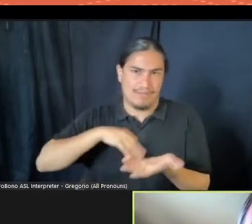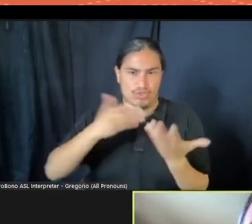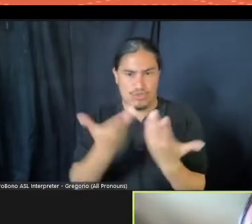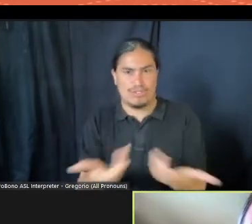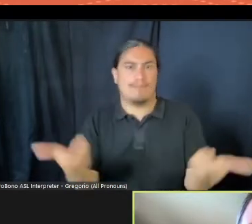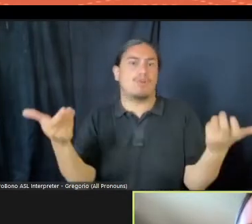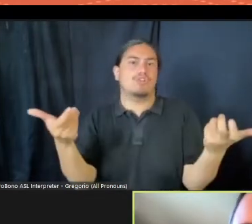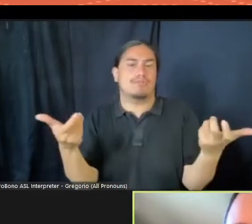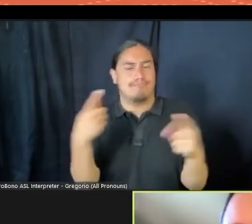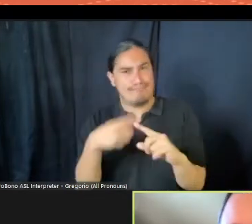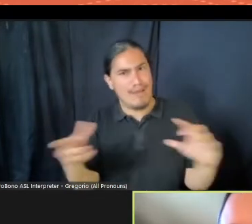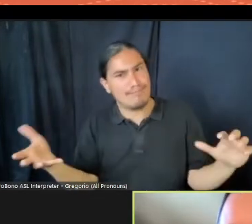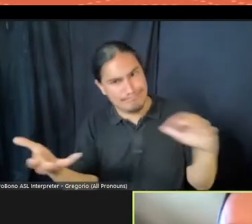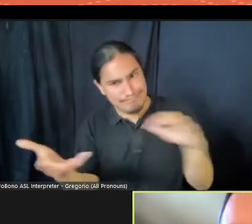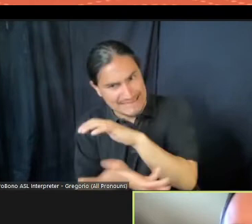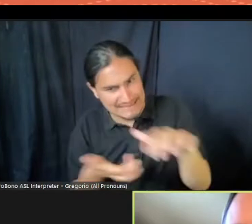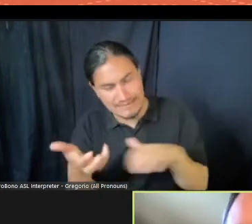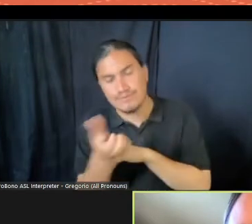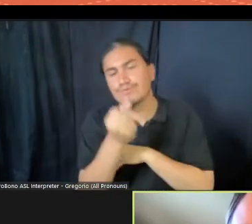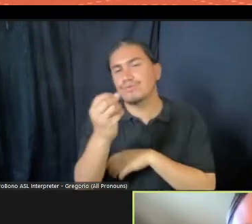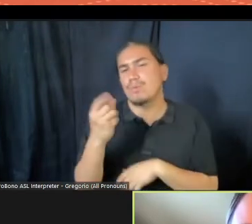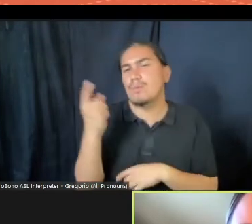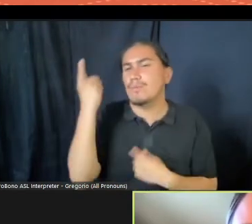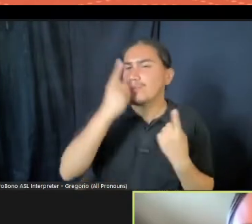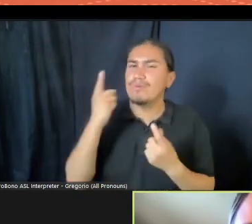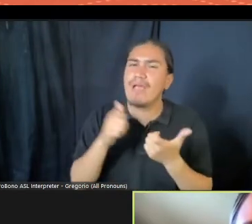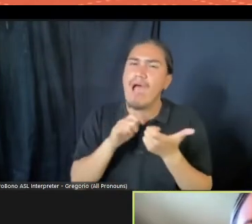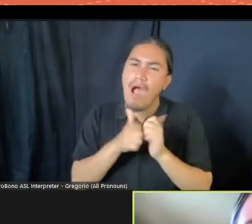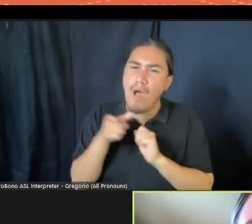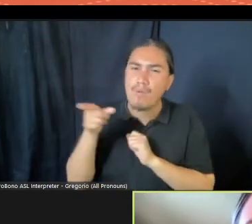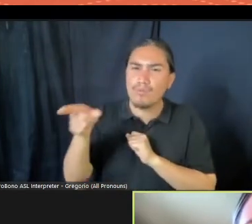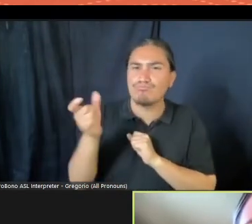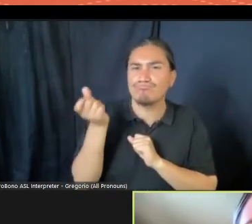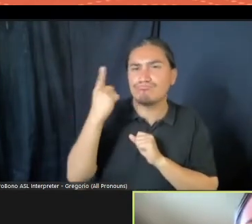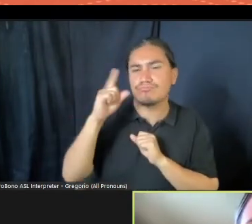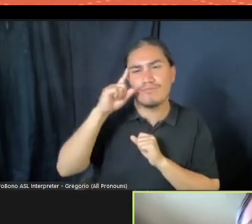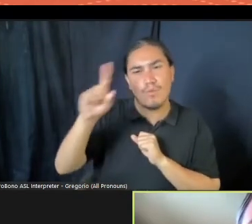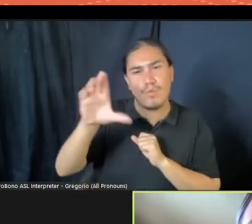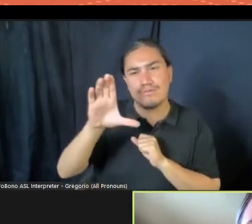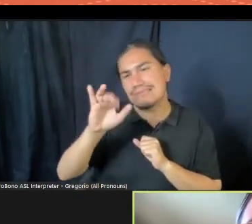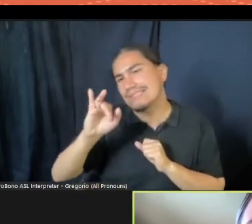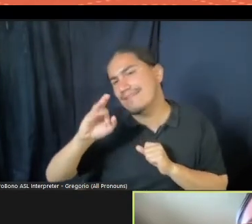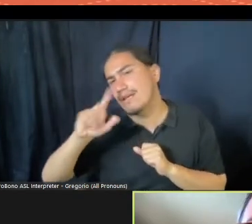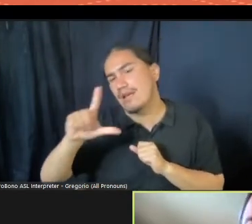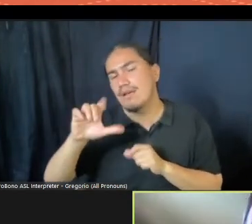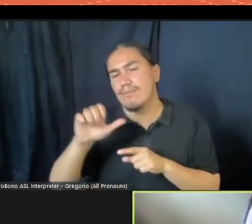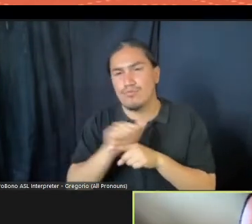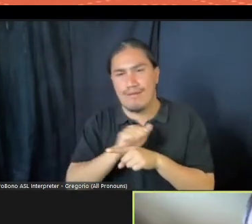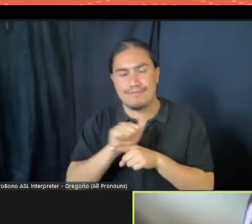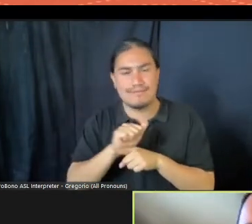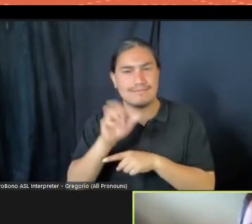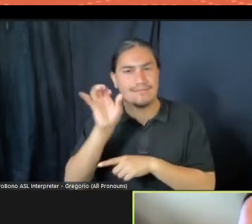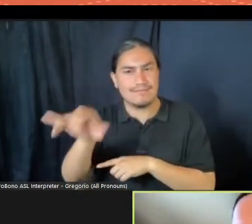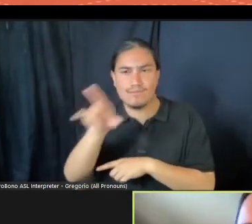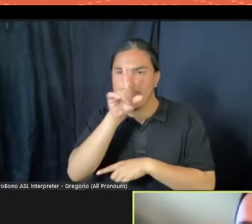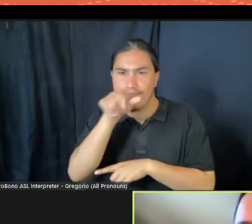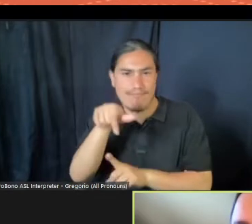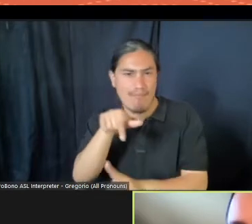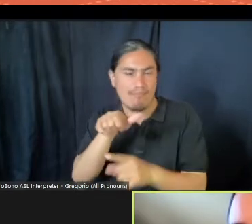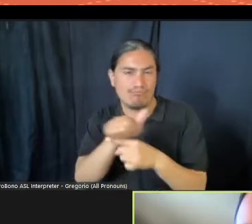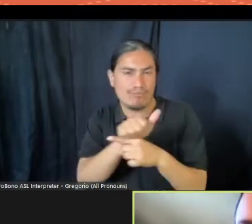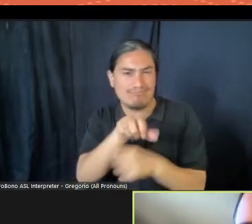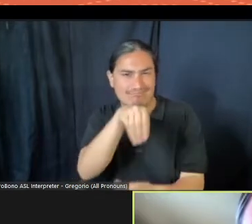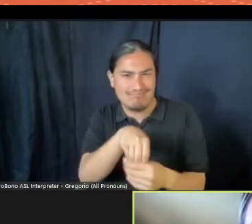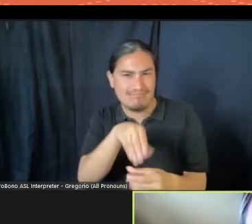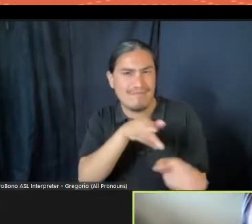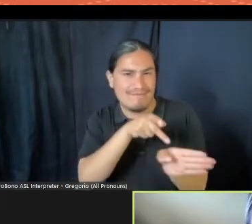separation. I'm curious about how your understanding of civic practice and really its practice in the field,